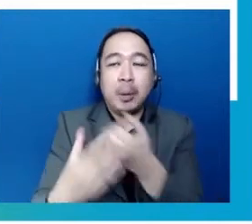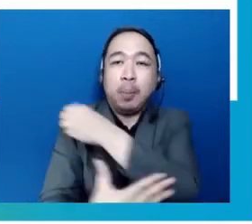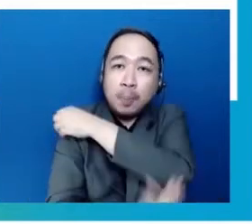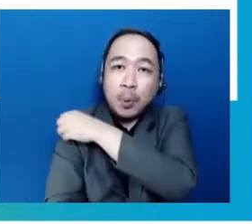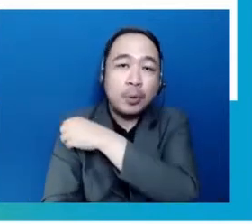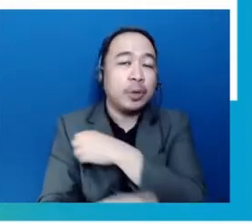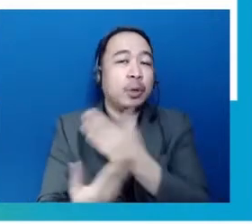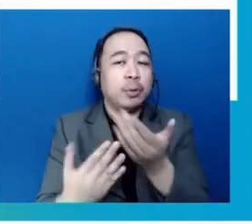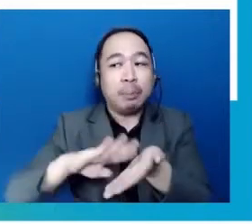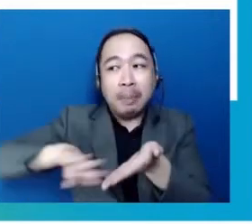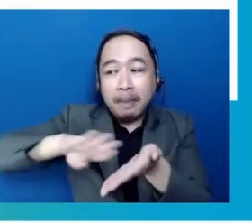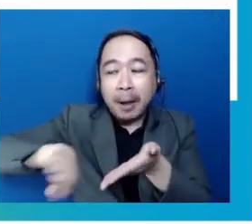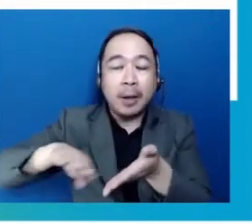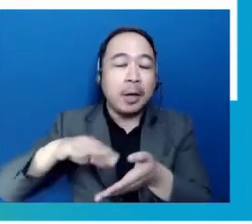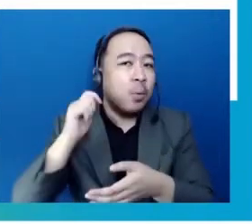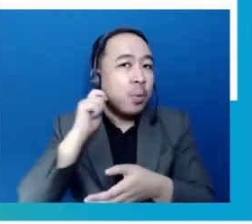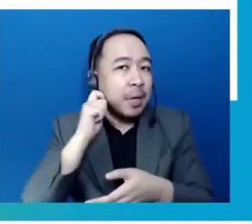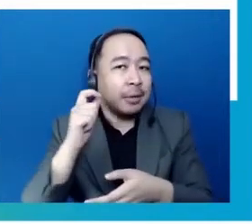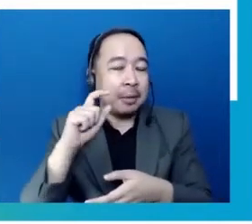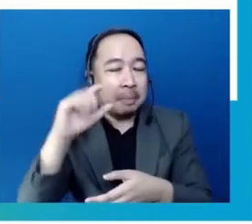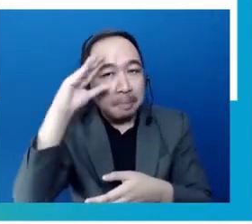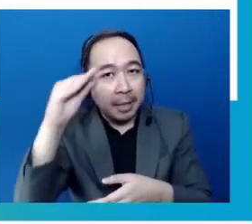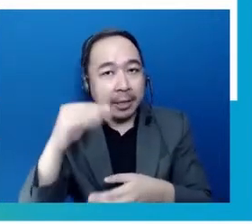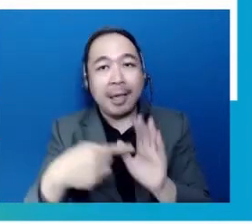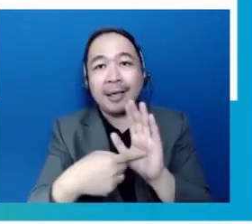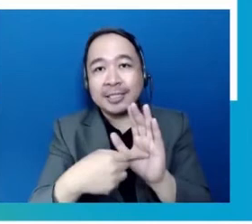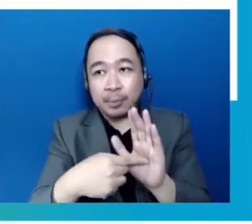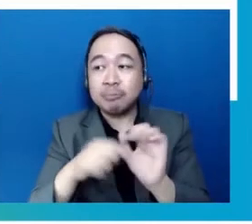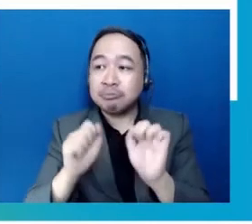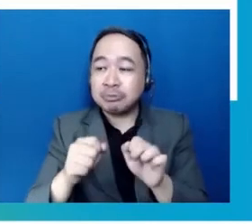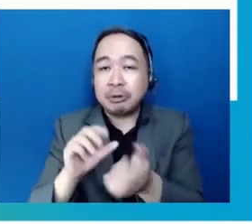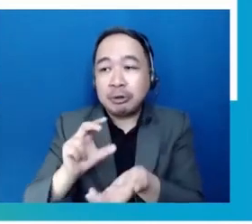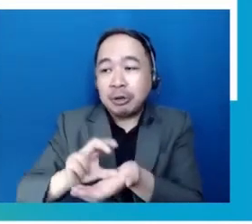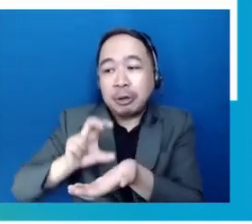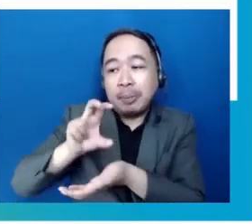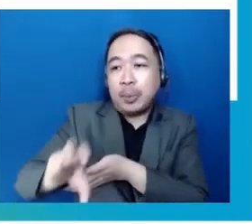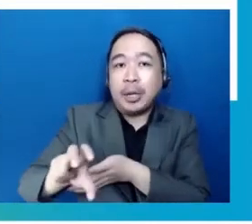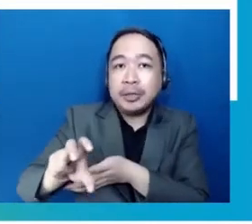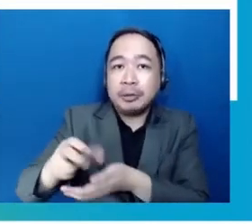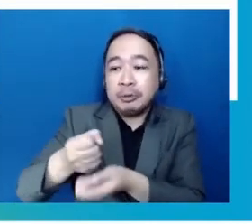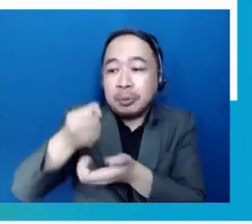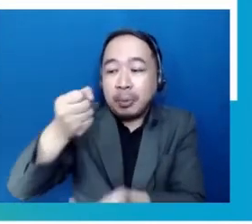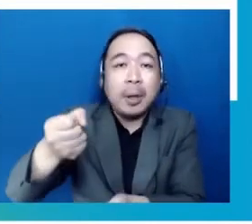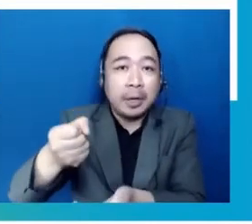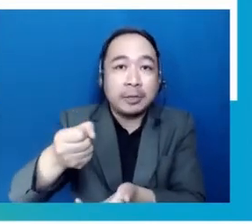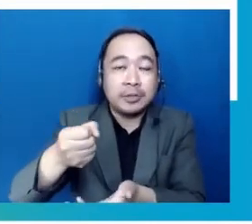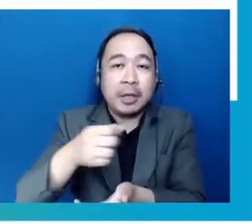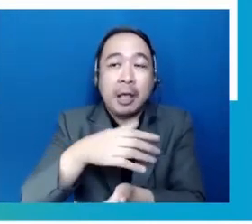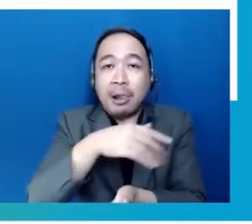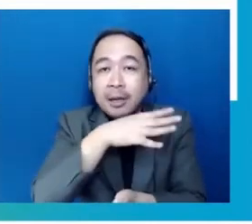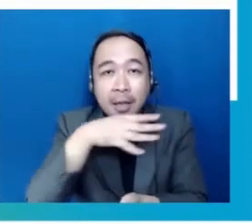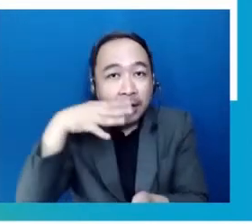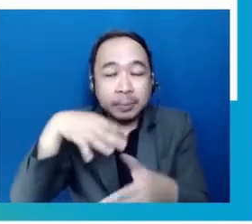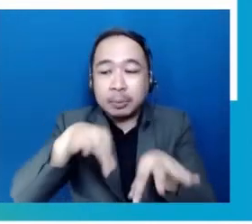For example, we will invest in climate smart agriculture that improves water management and harvesting